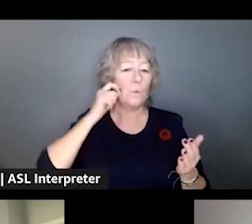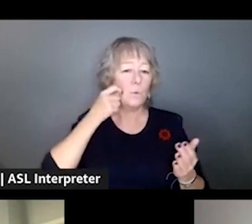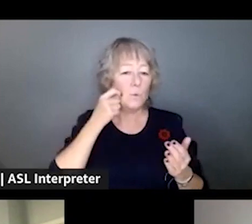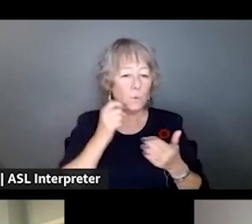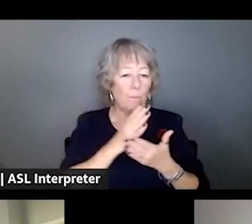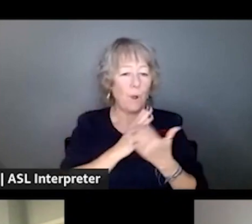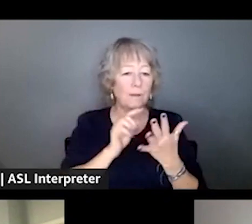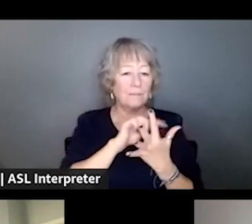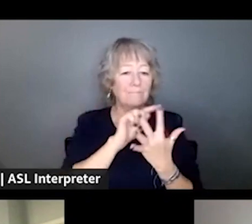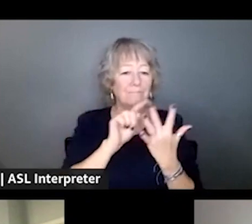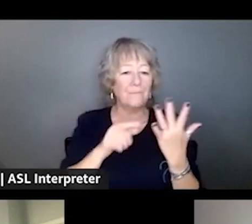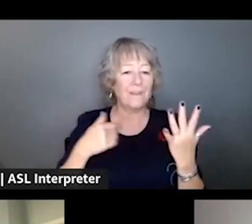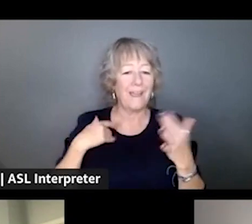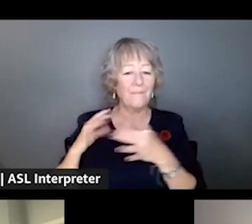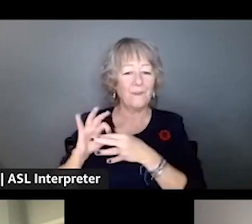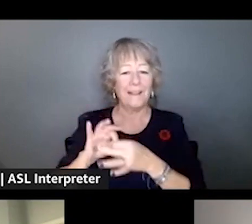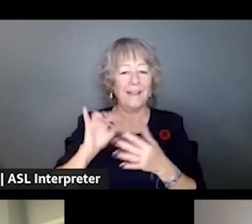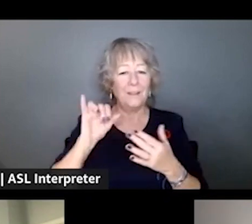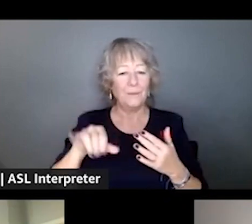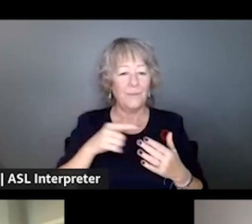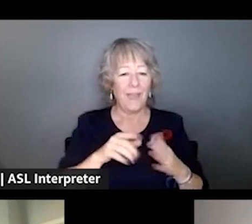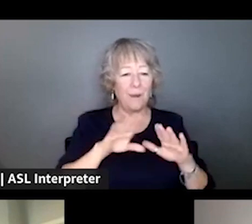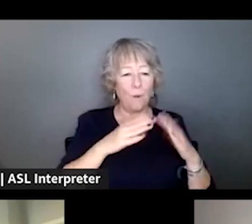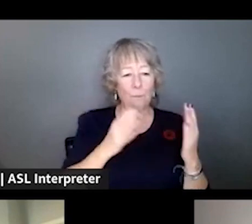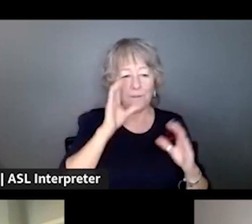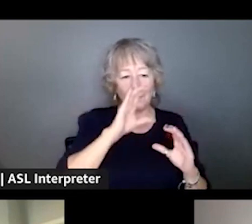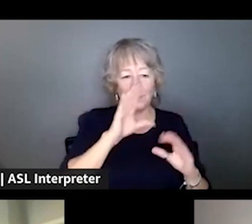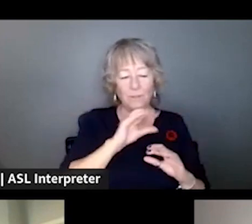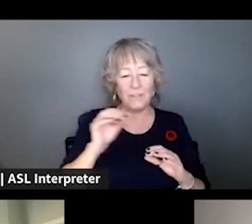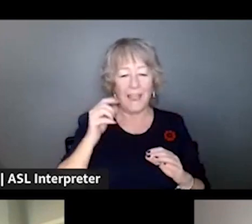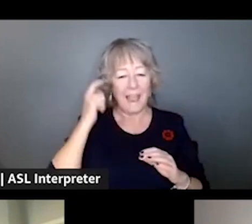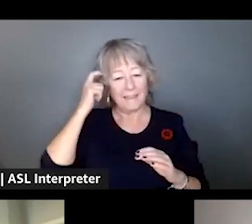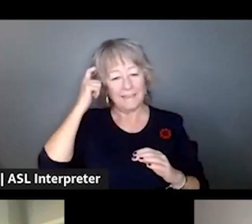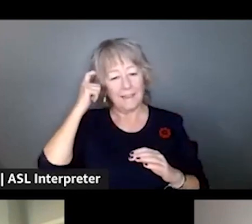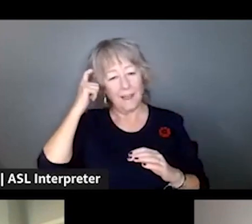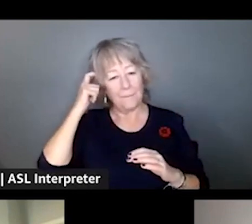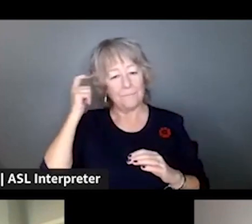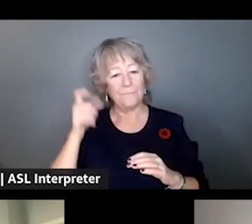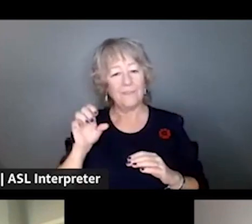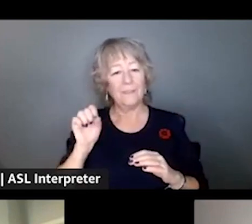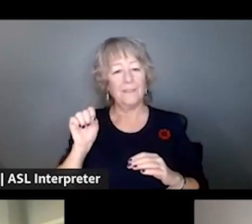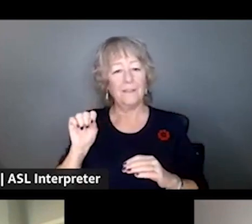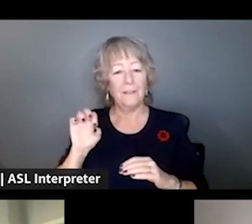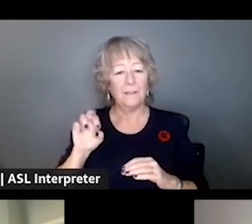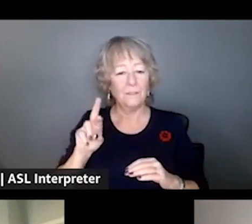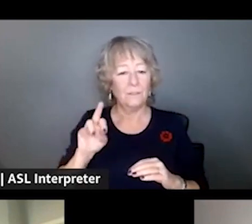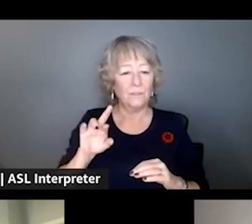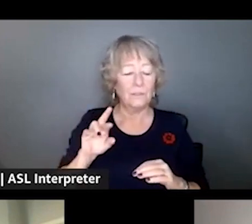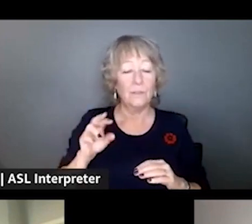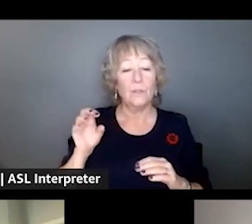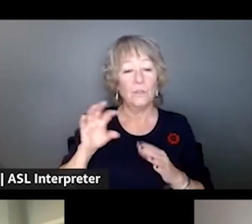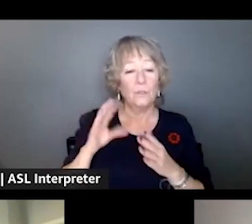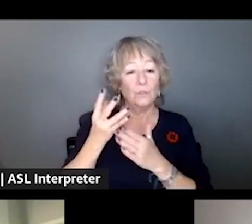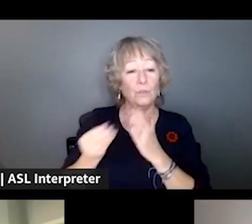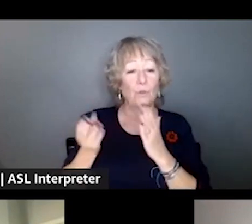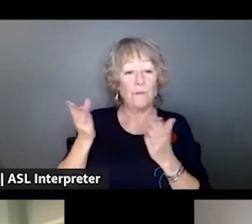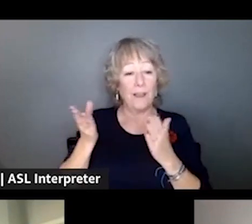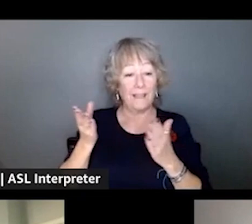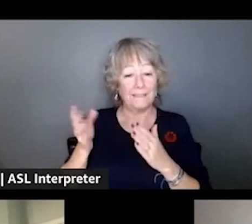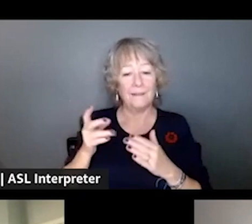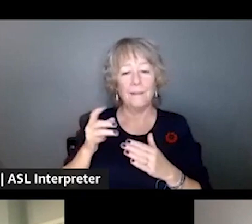to the Opensearch Service and Serverless altogether. And also, Pavni gave a brief hint about the vector engine too,